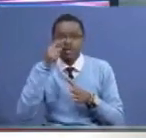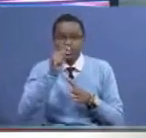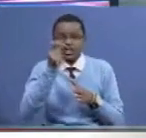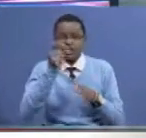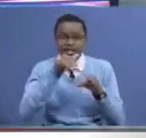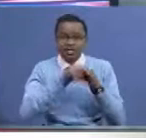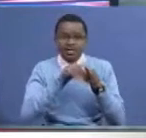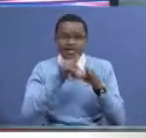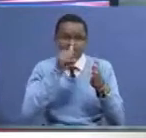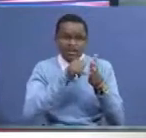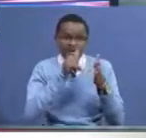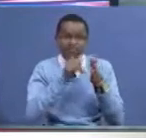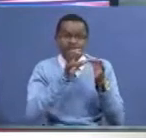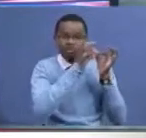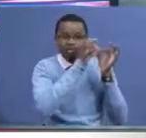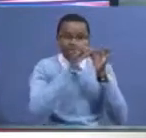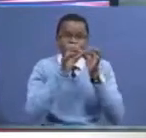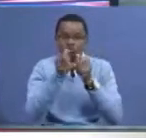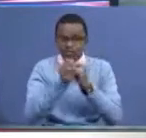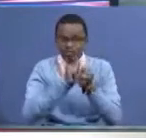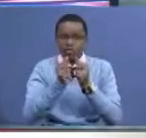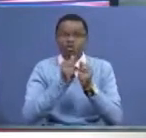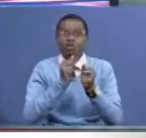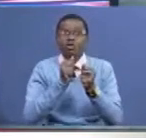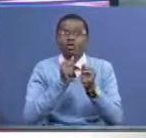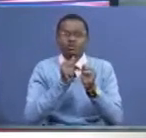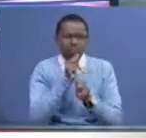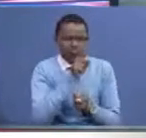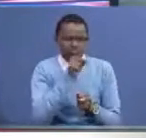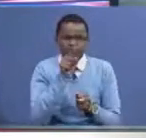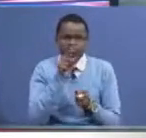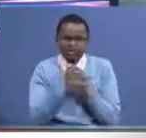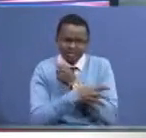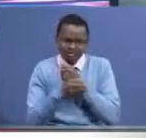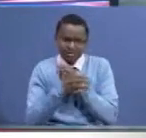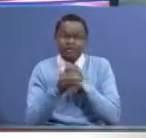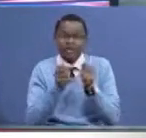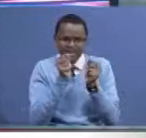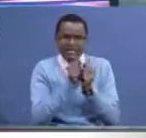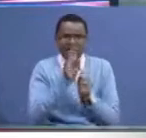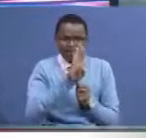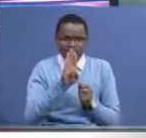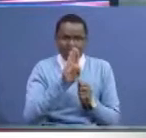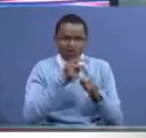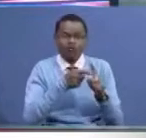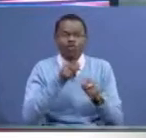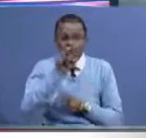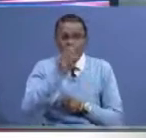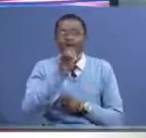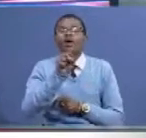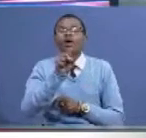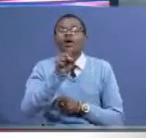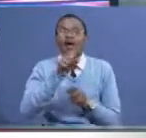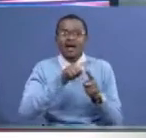Kenya Inter-County Cultural and Sports Association. Mutua condemned the alleged theft of 10 billion Kenya shillings from the National Youth